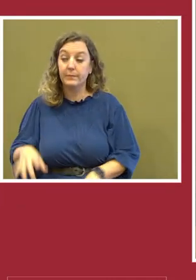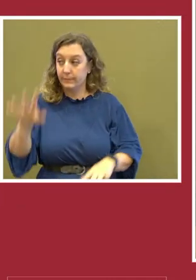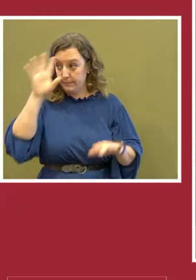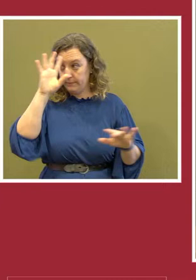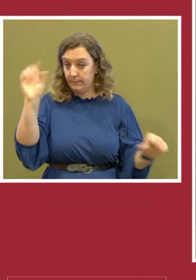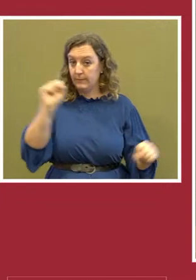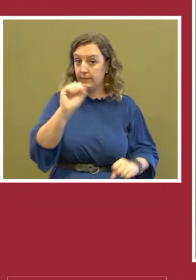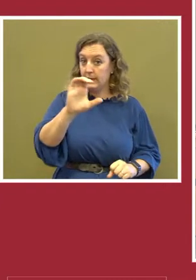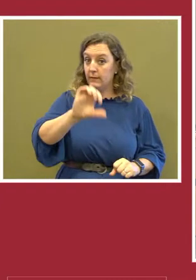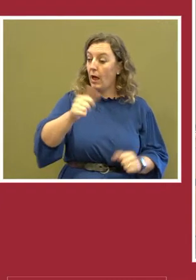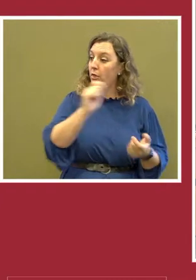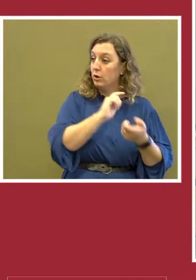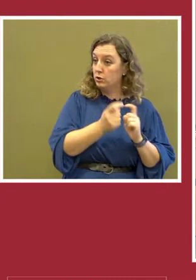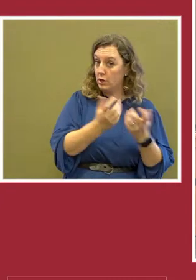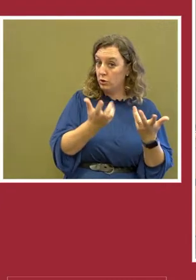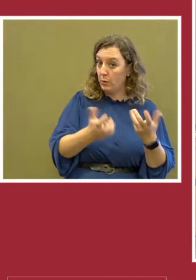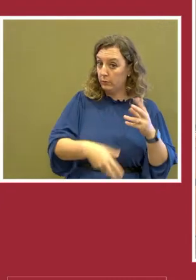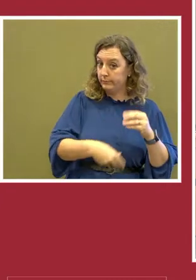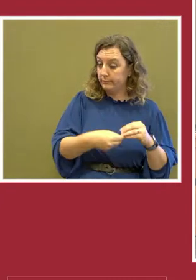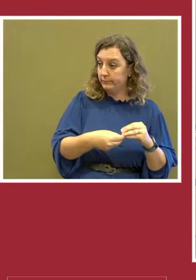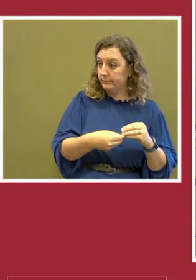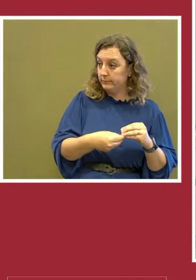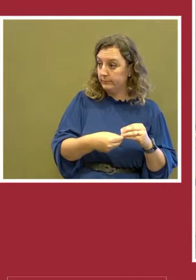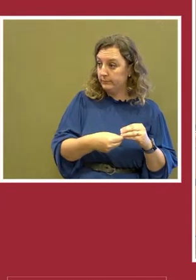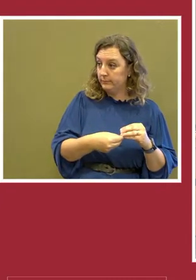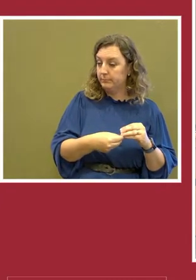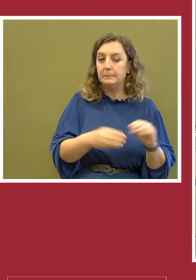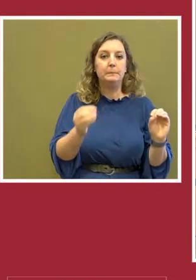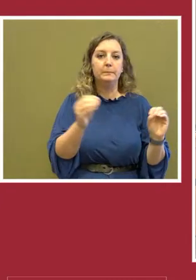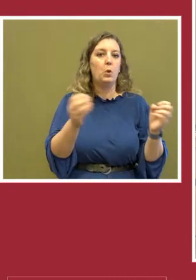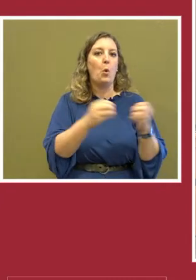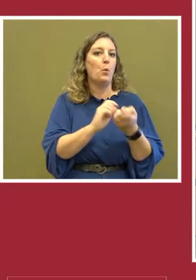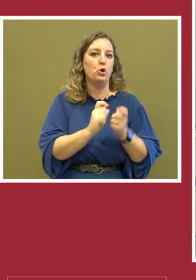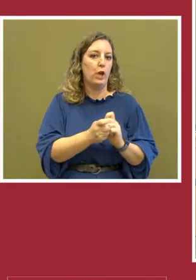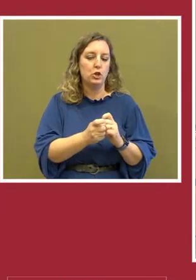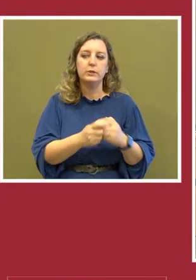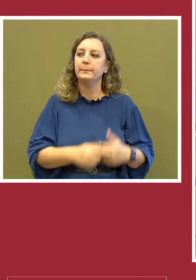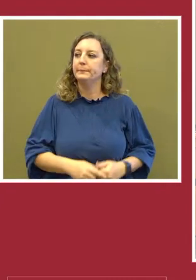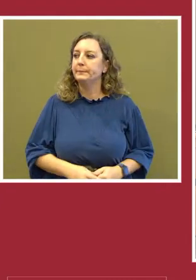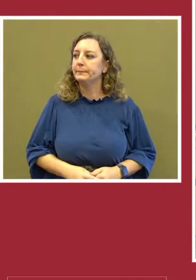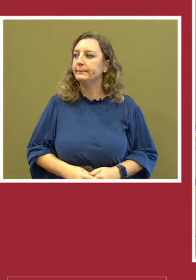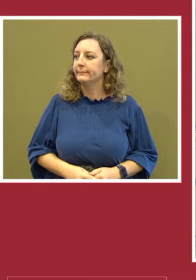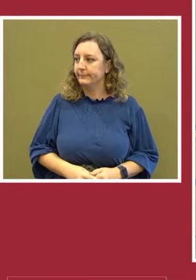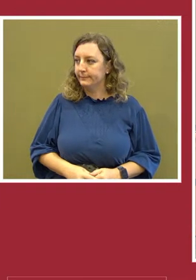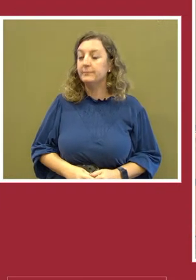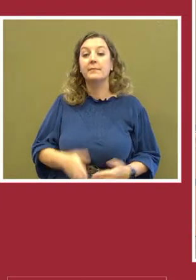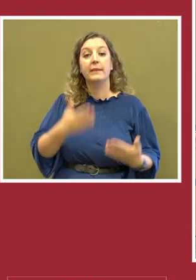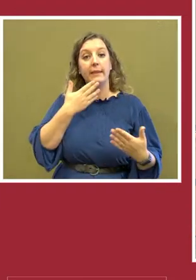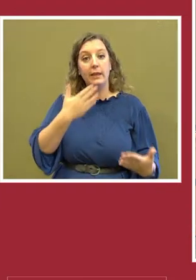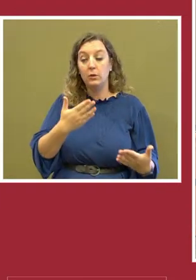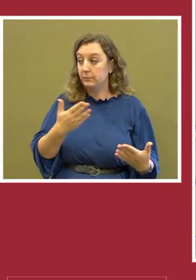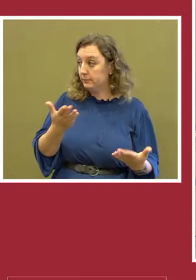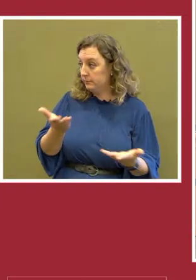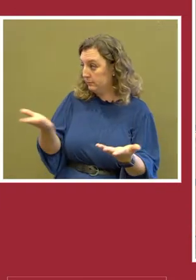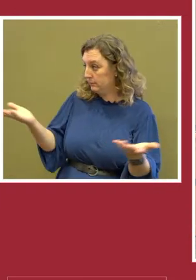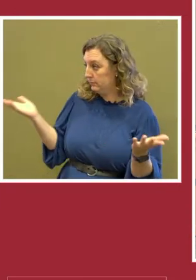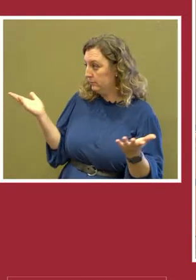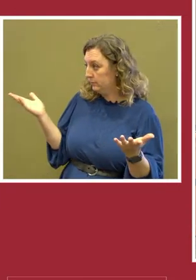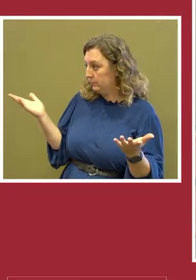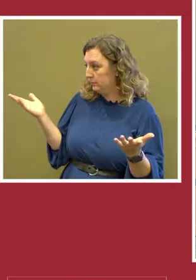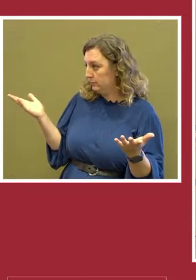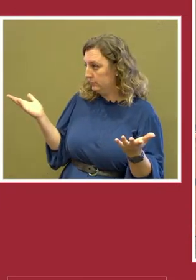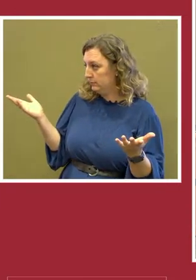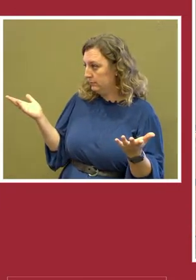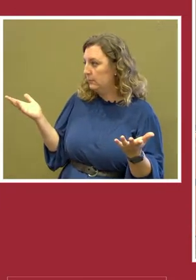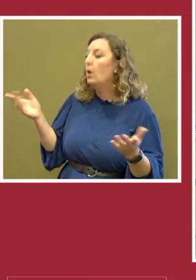Superintendent Cook, are there any changes you would like to make to the agenda? There are no further changes to the agenda from us. Thank you. Fellow board members? Can you put that back